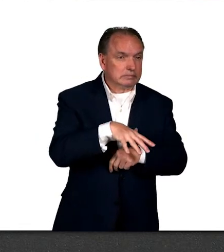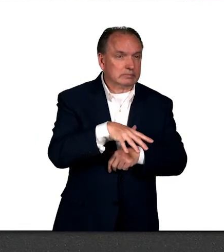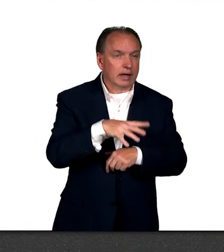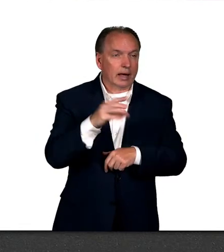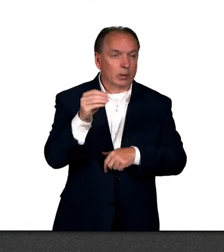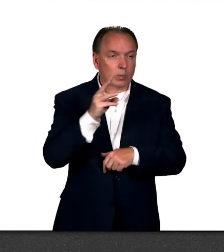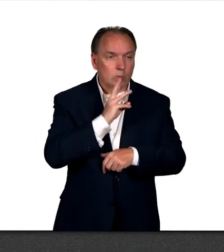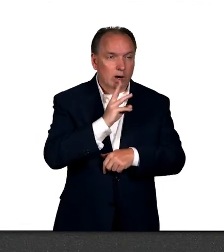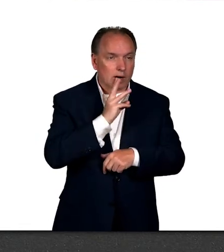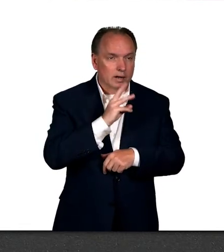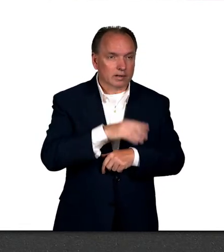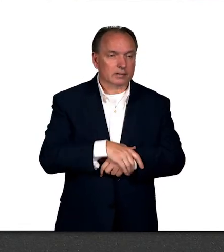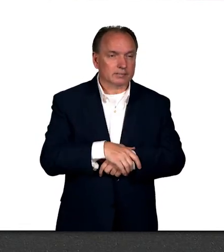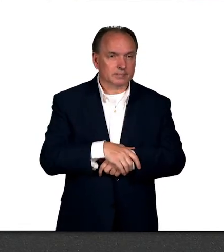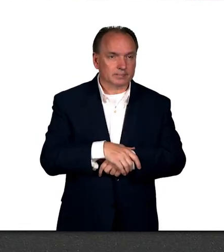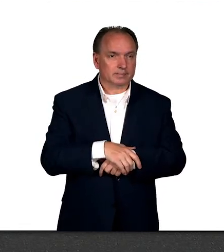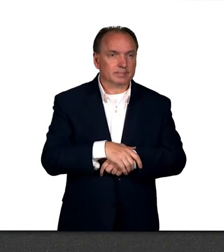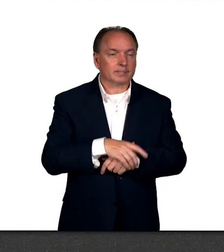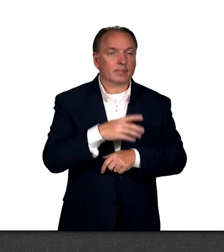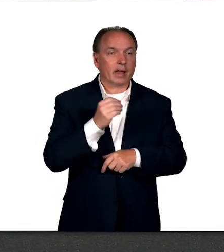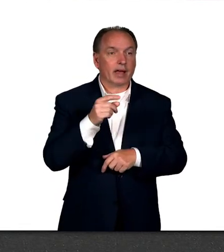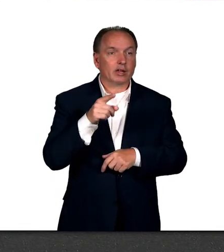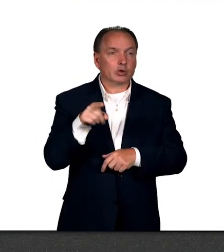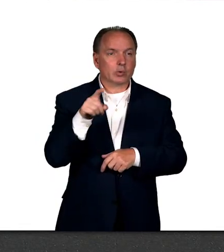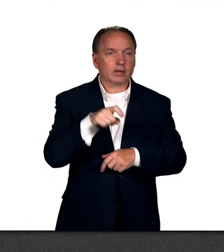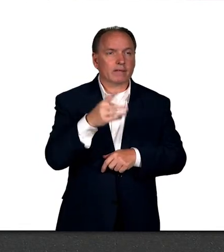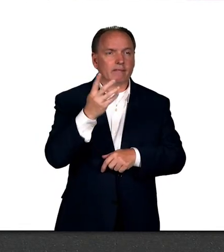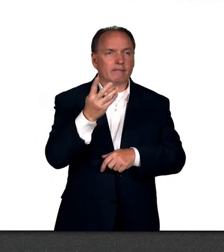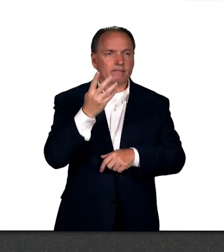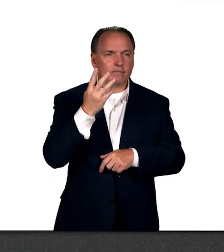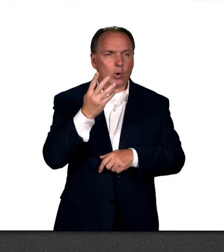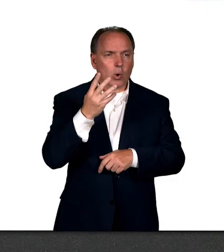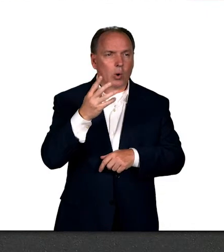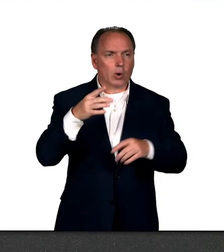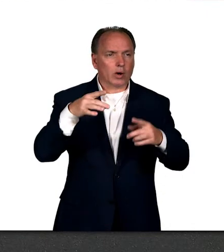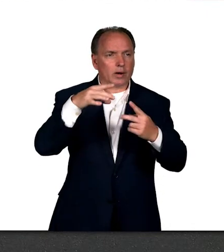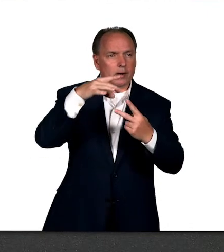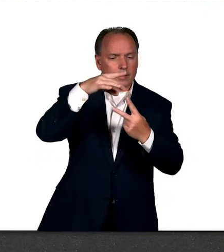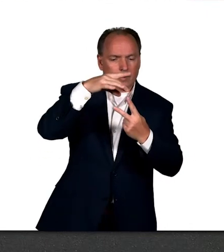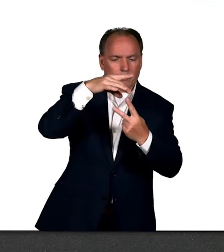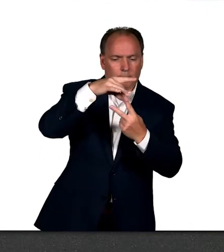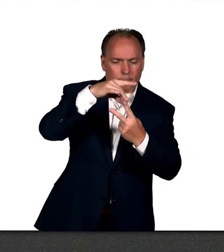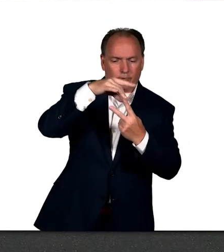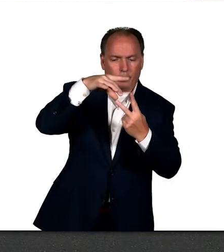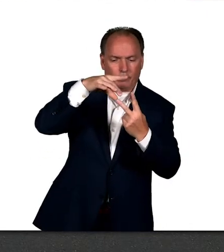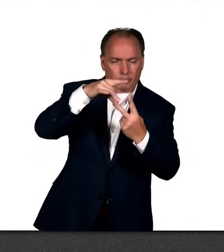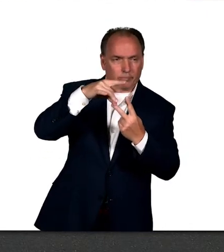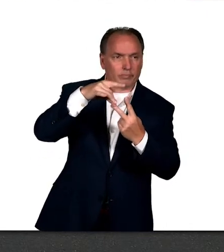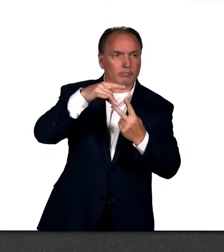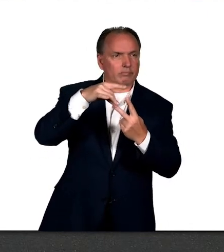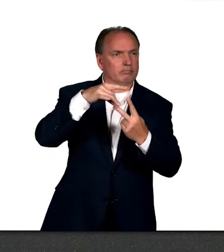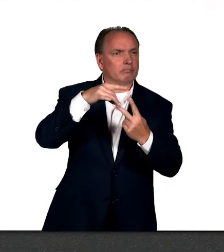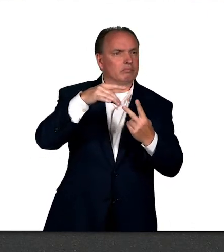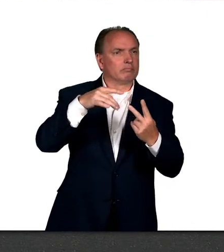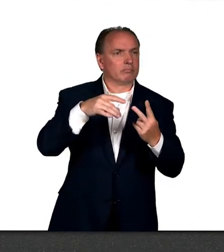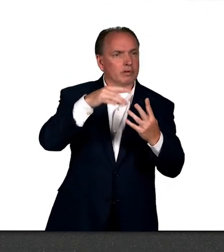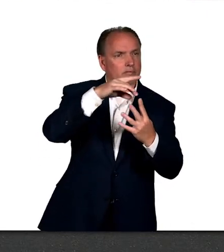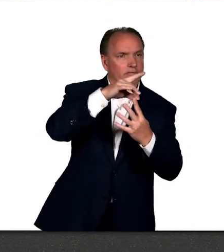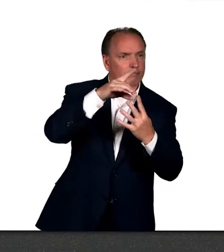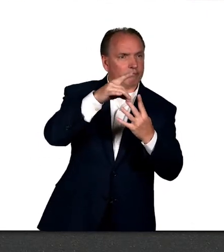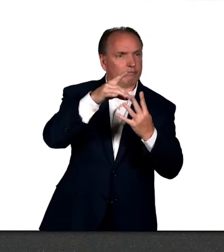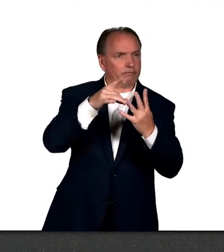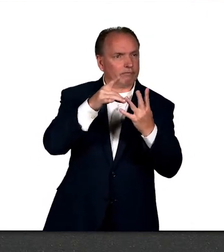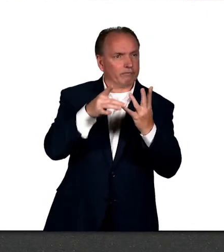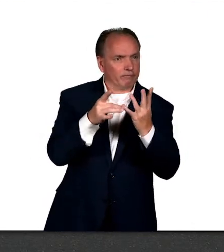and you need water. And you need 4 clothespins. You could also use 2. so let's